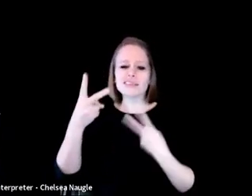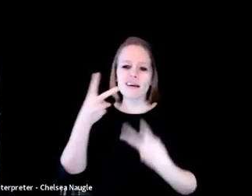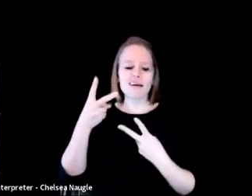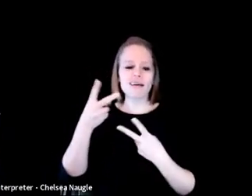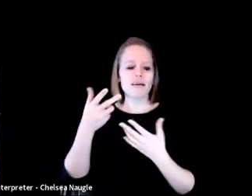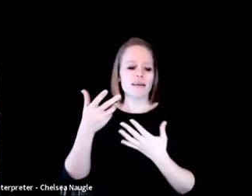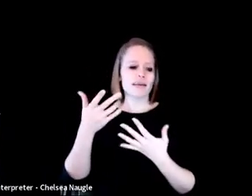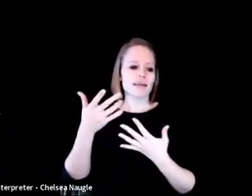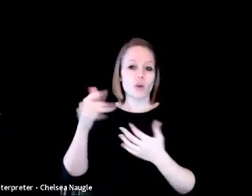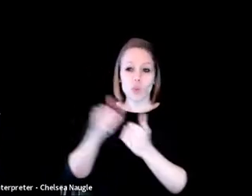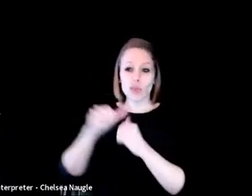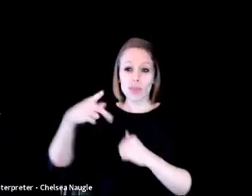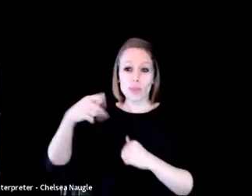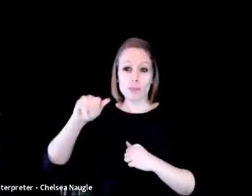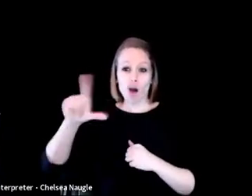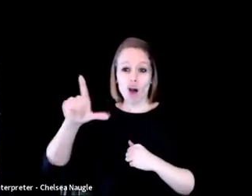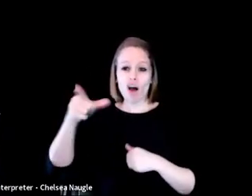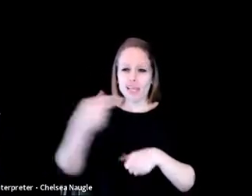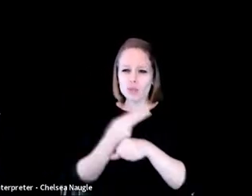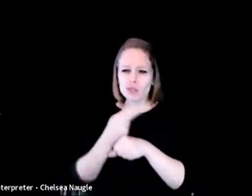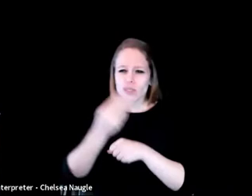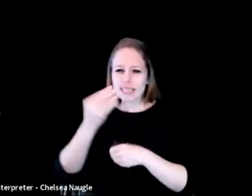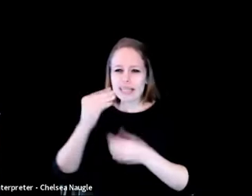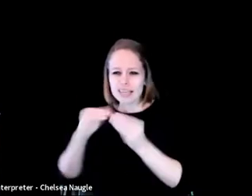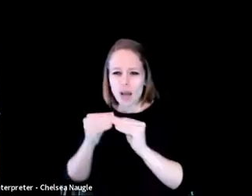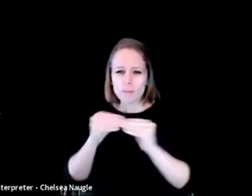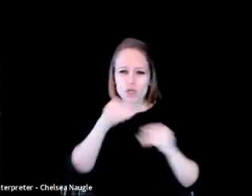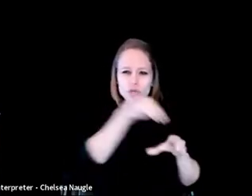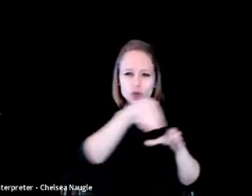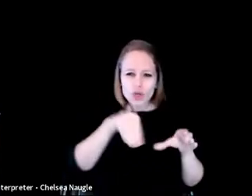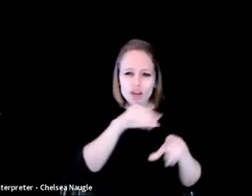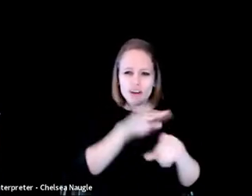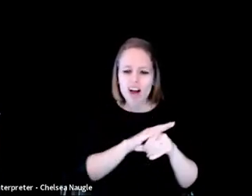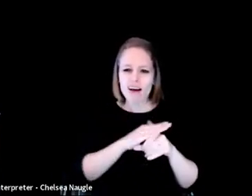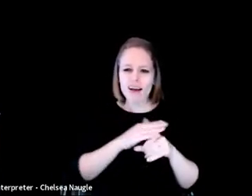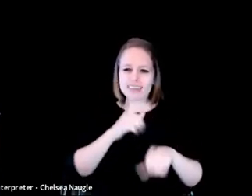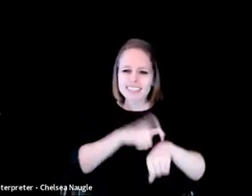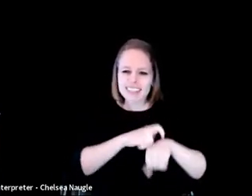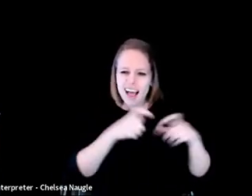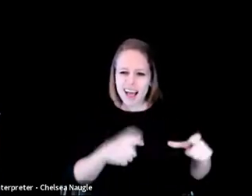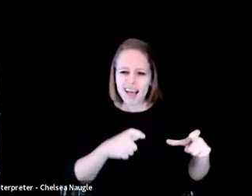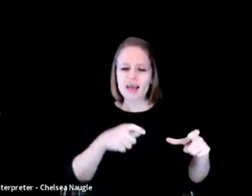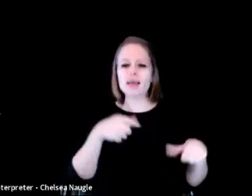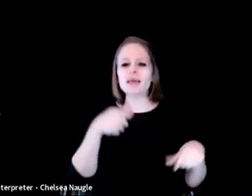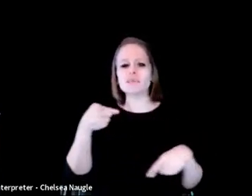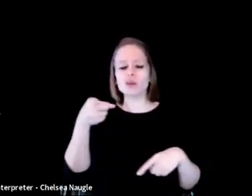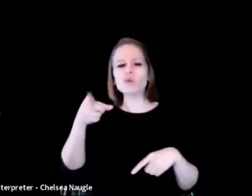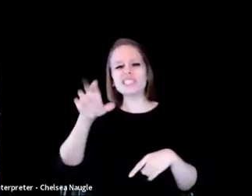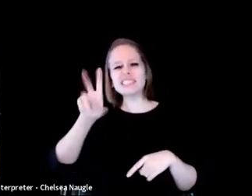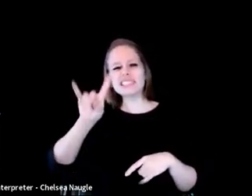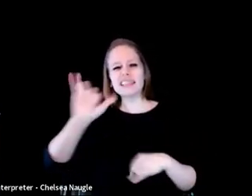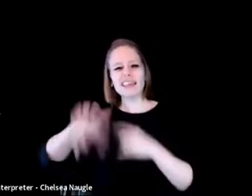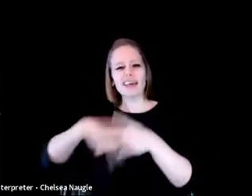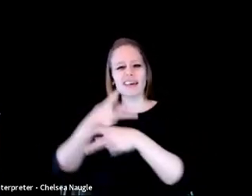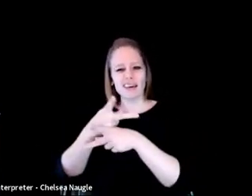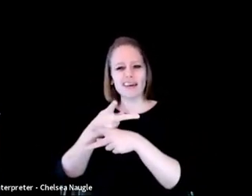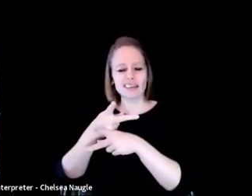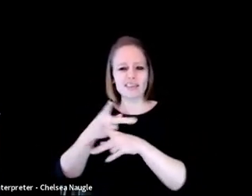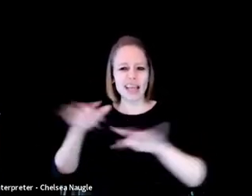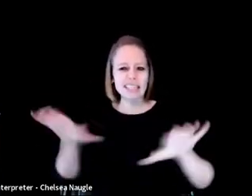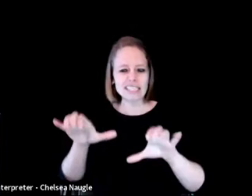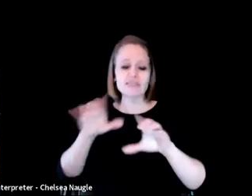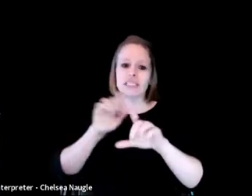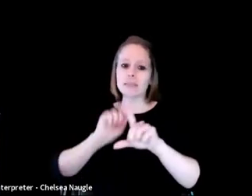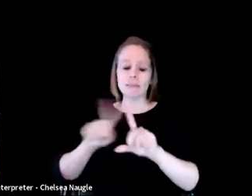the numbers into the clock, but it was very kind of repetitive. There was a lot of this reinforcement right away. It was very adult-led. But